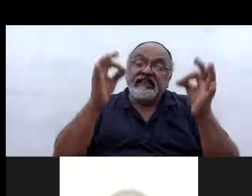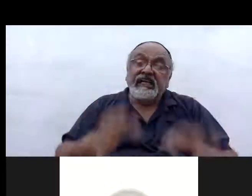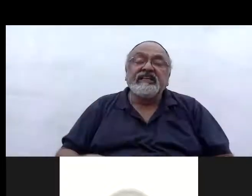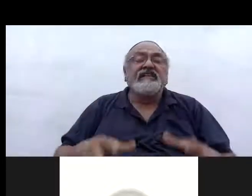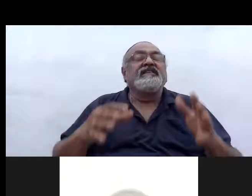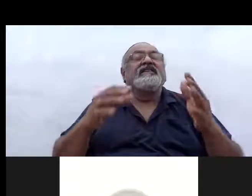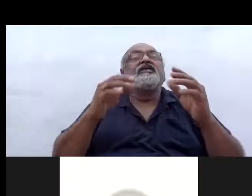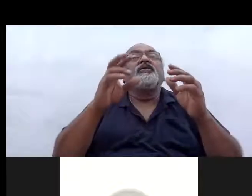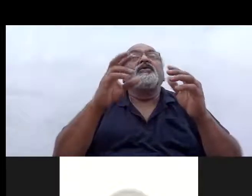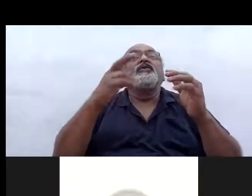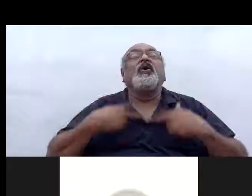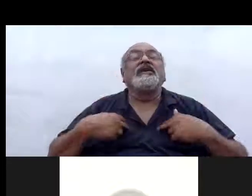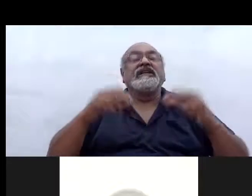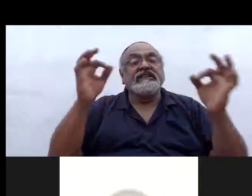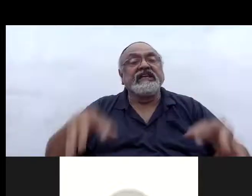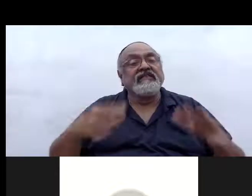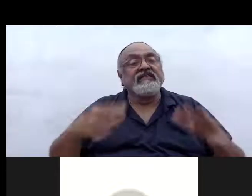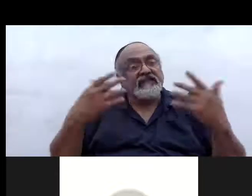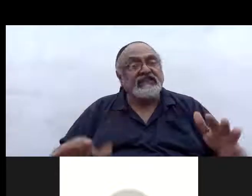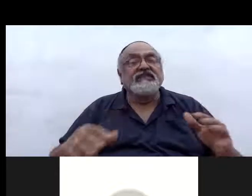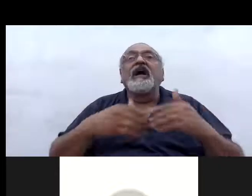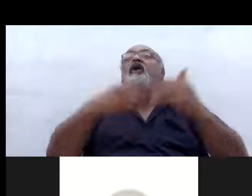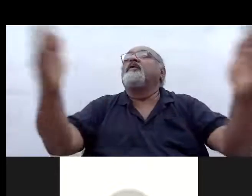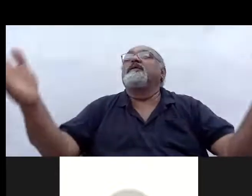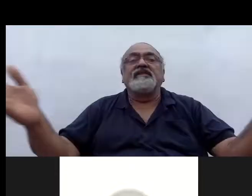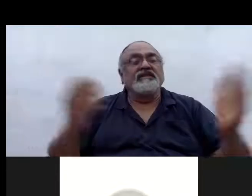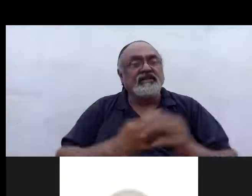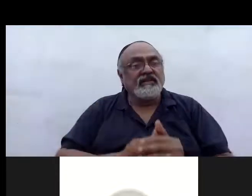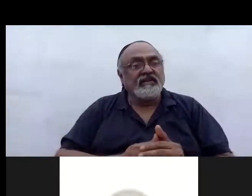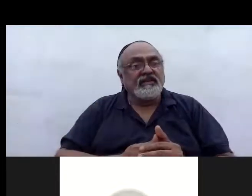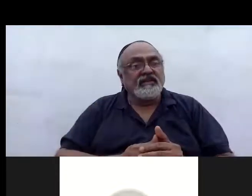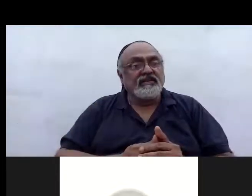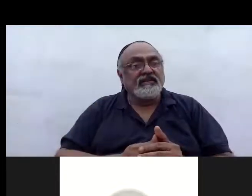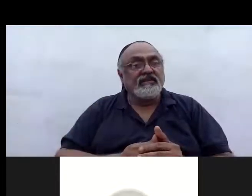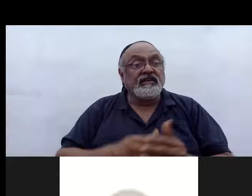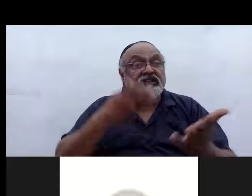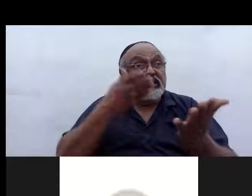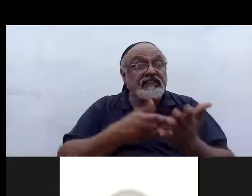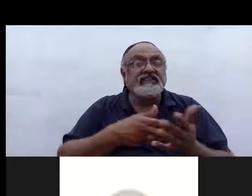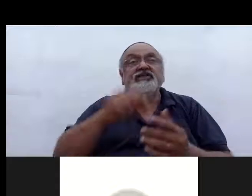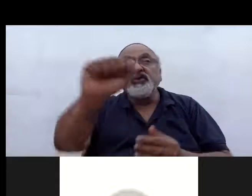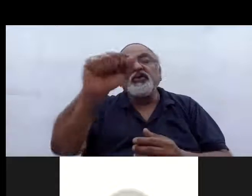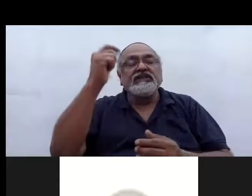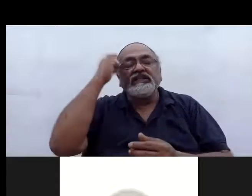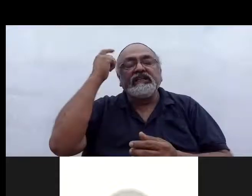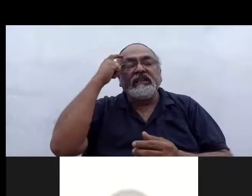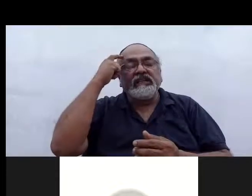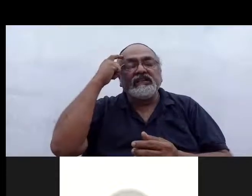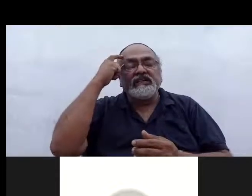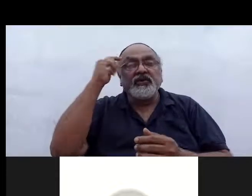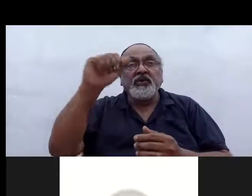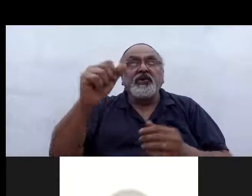judgment is out in the public, then your thought process, your comment, your